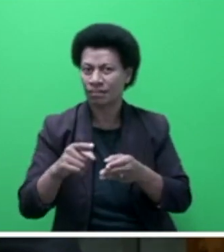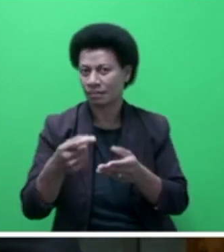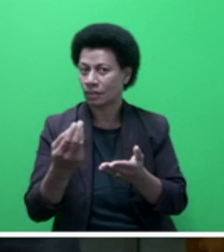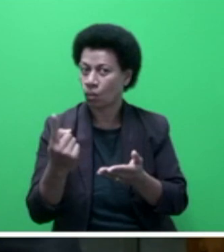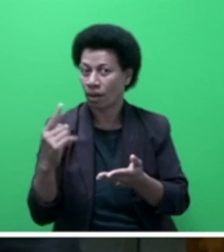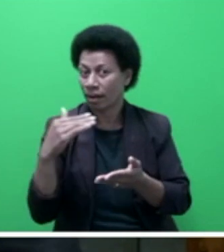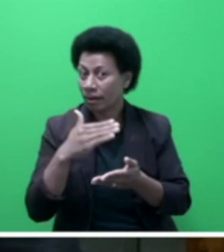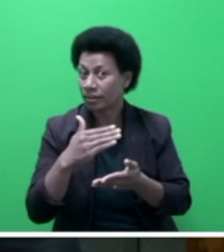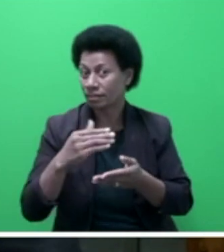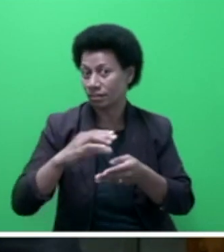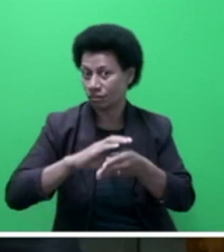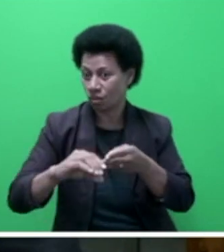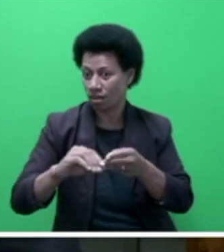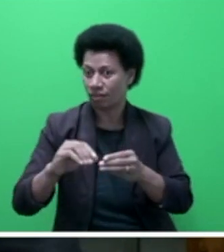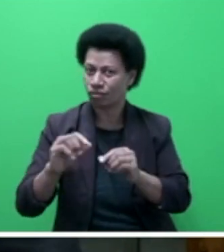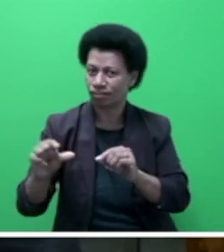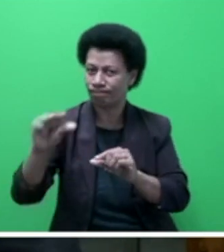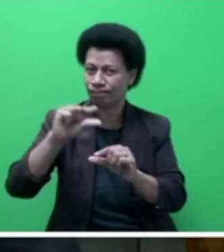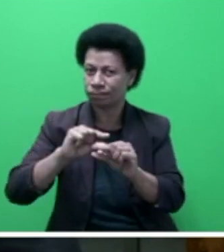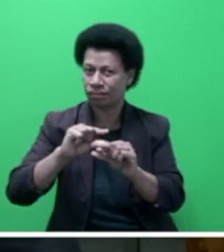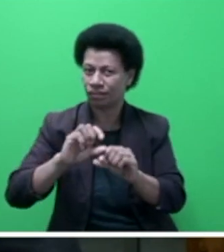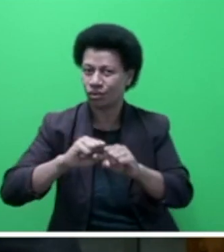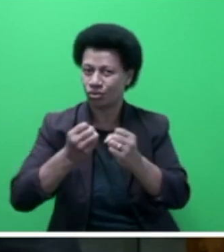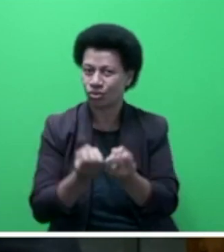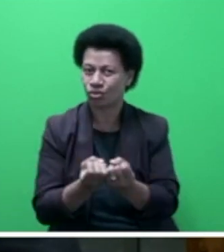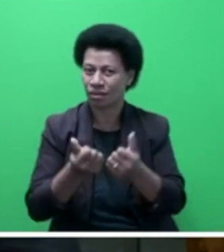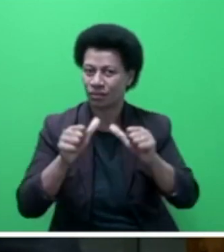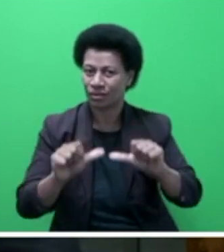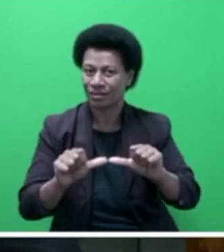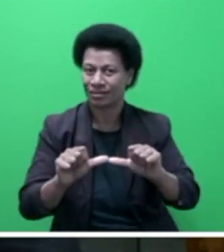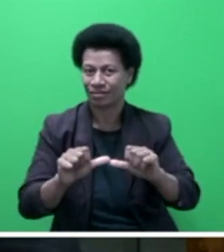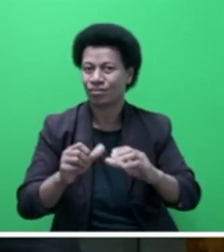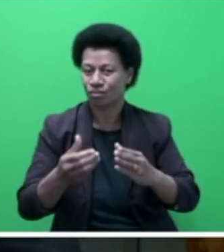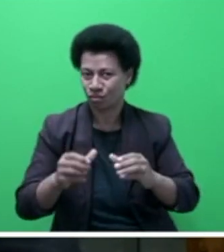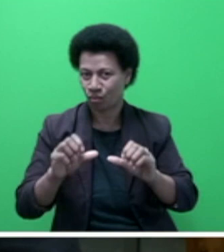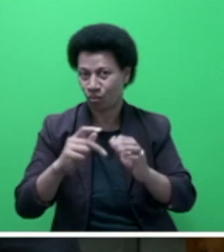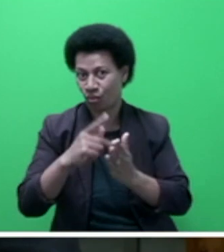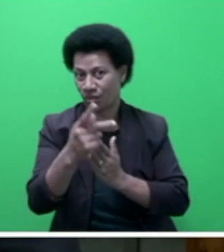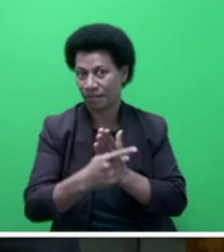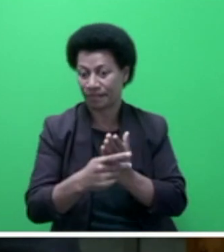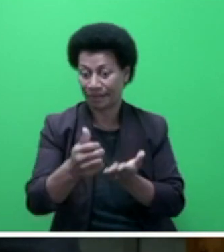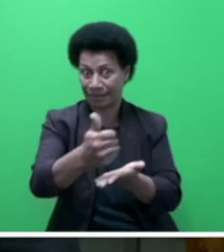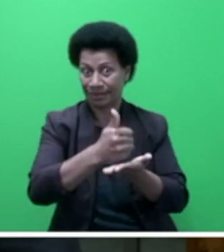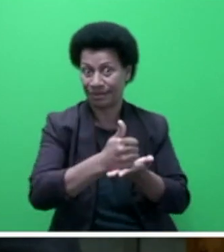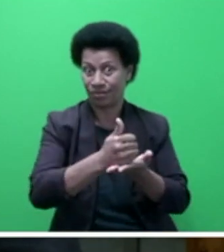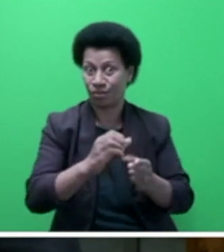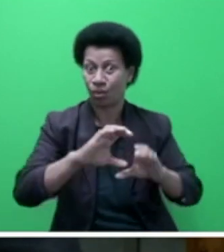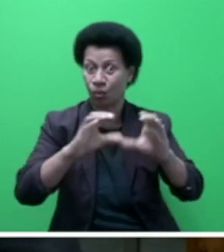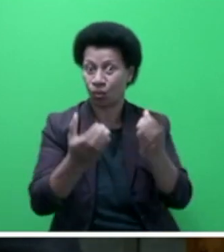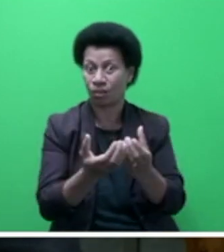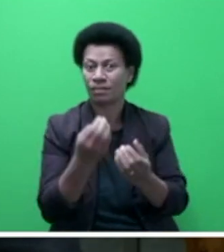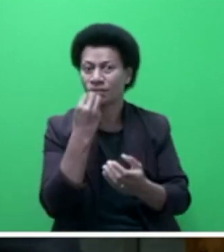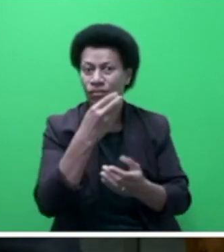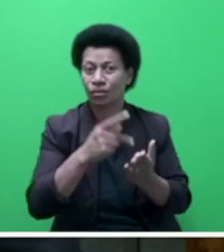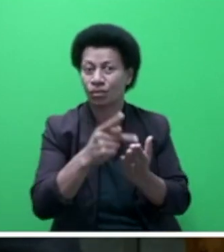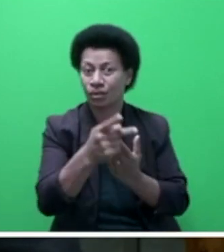month to beneficiaries under selected social protection programs. The assistance from the World Food Programme was directed specifically to